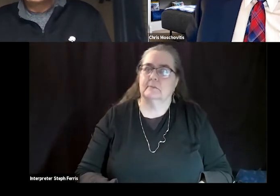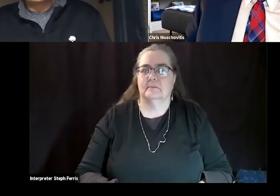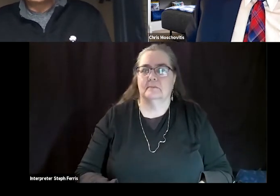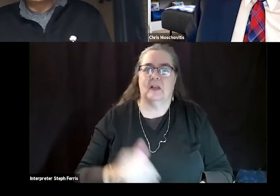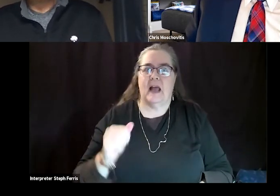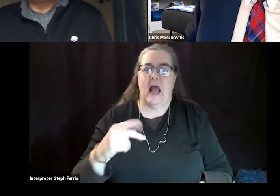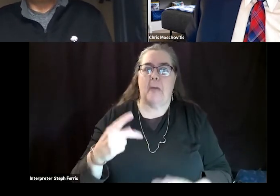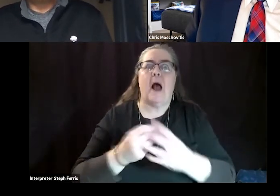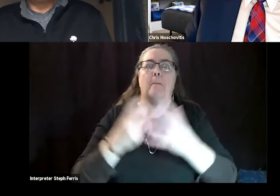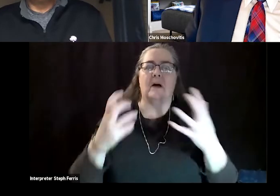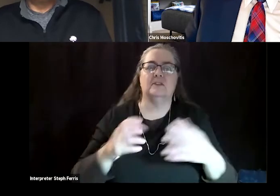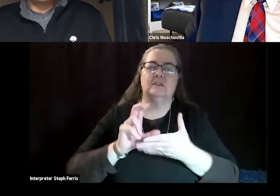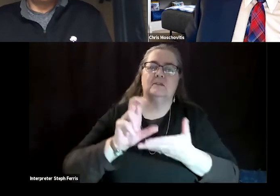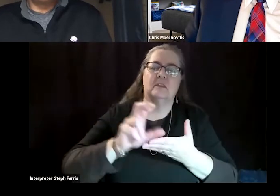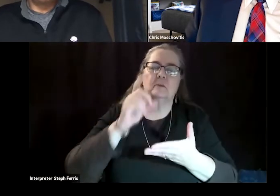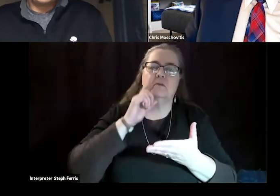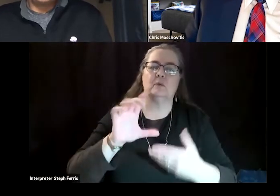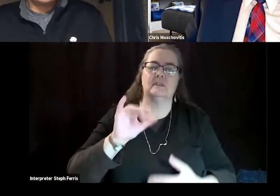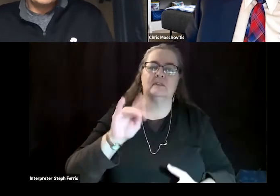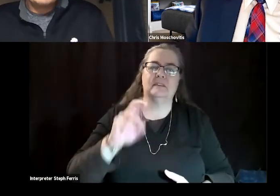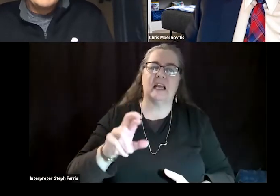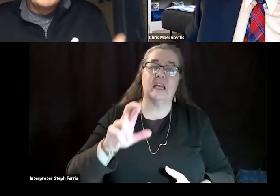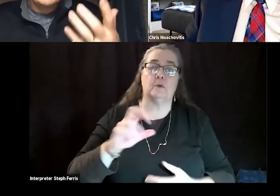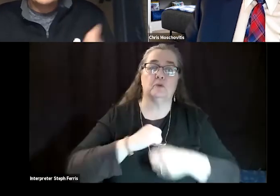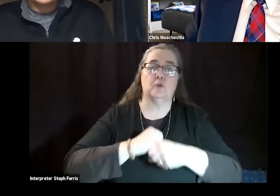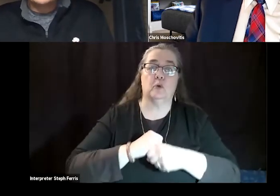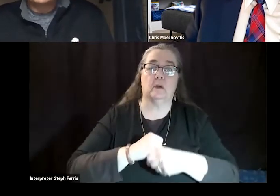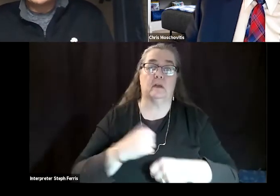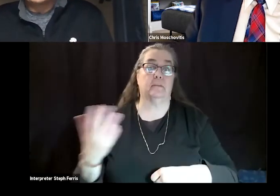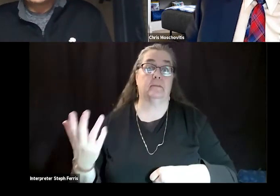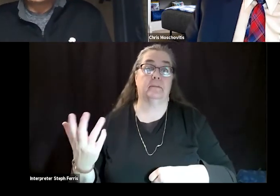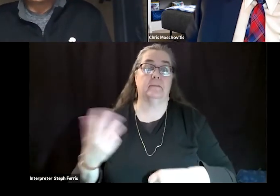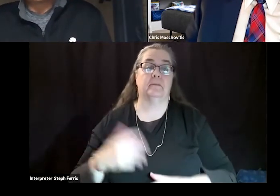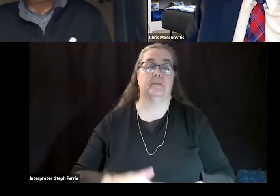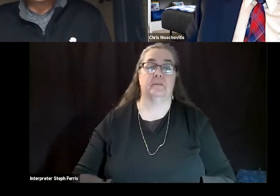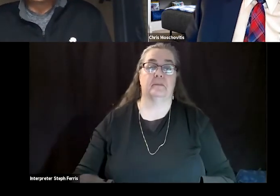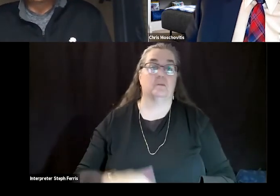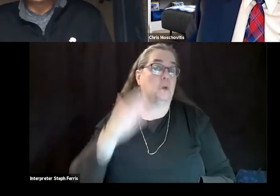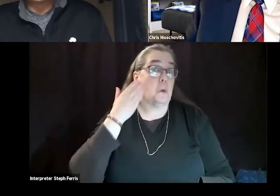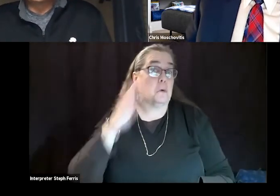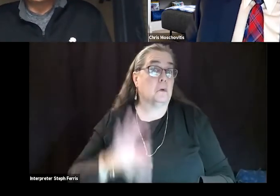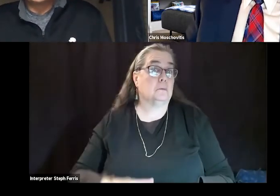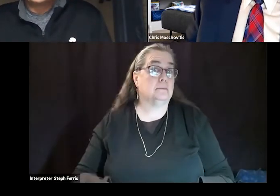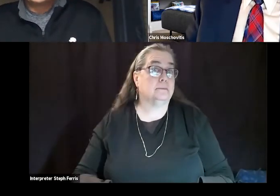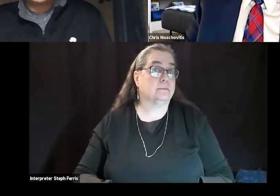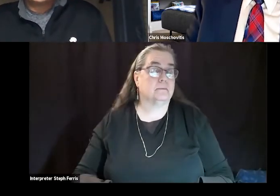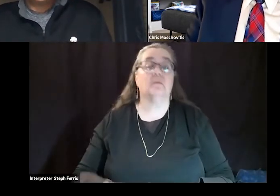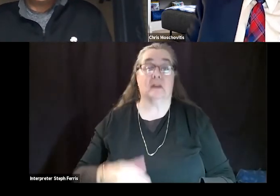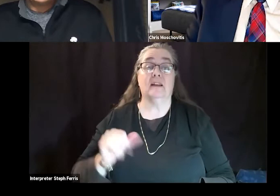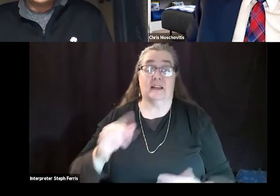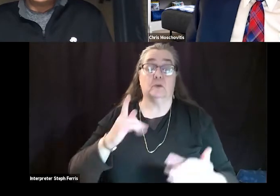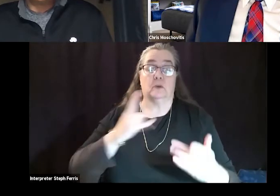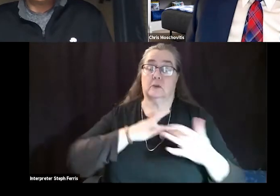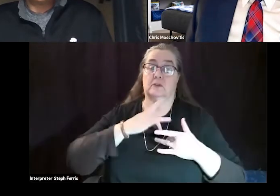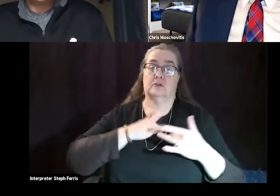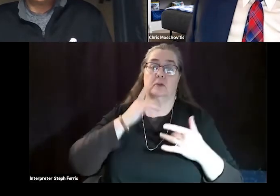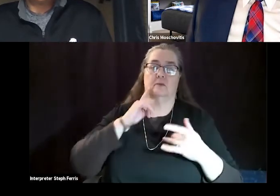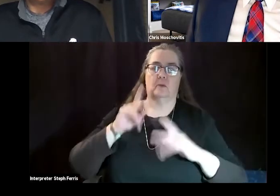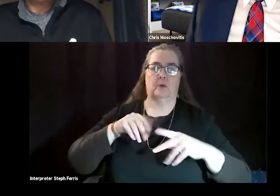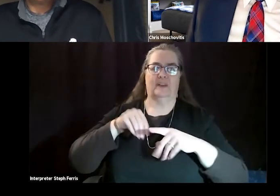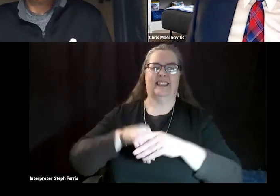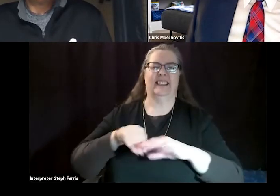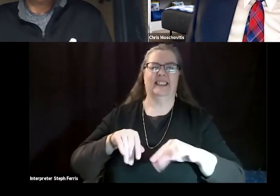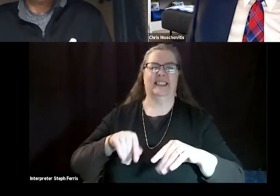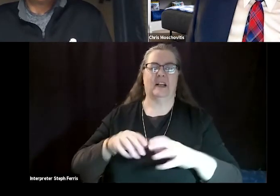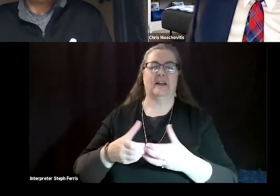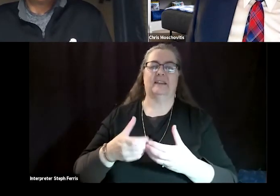And that's, I think, the concern to, you know, maybe this class and hopefully others in business to, Yeah. you Oh, know, absolutely. yeah,